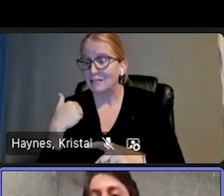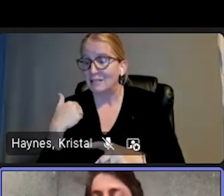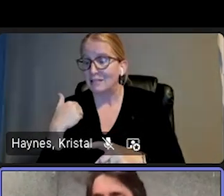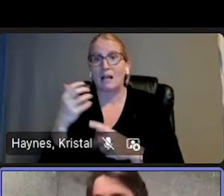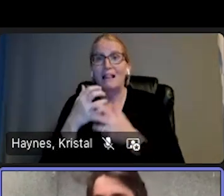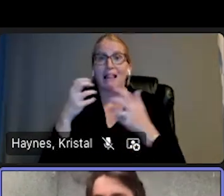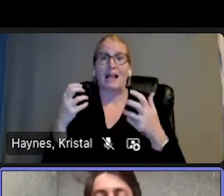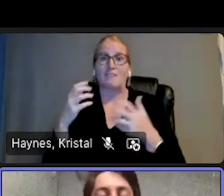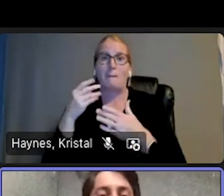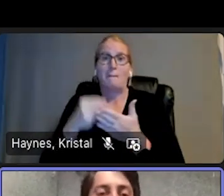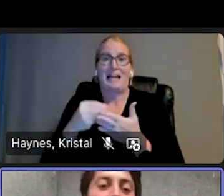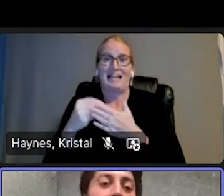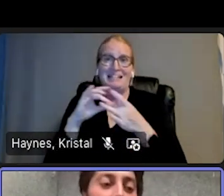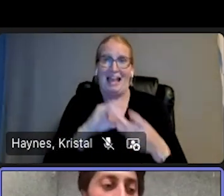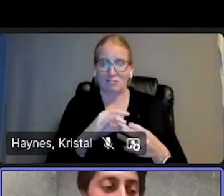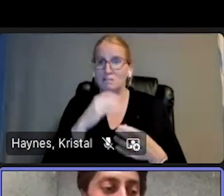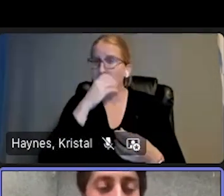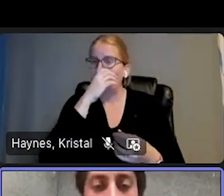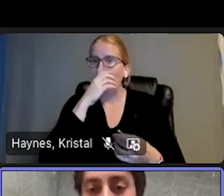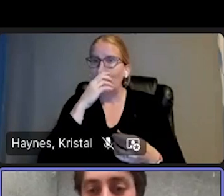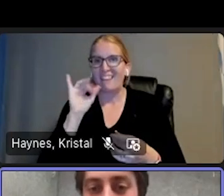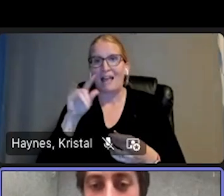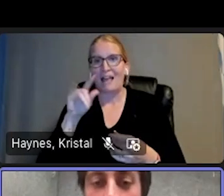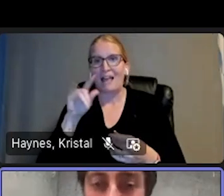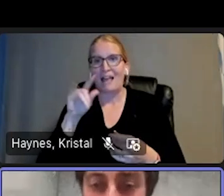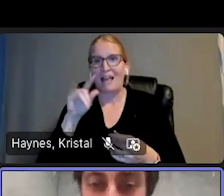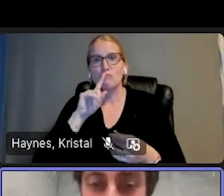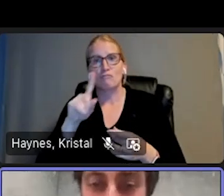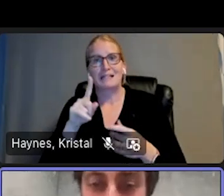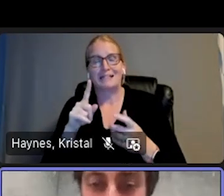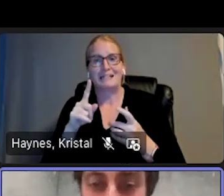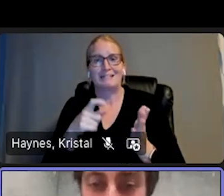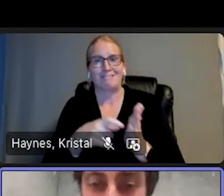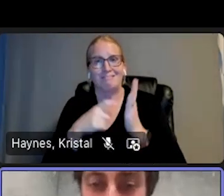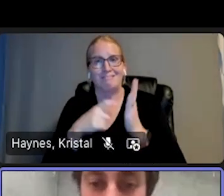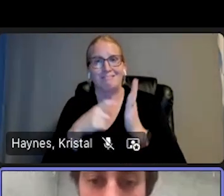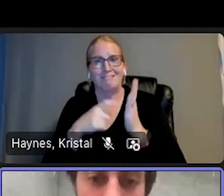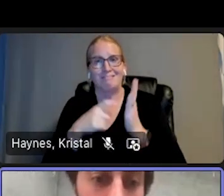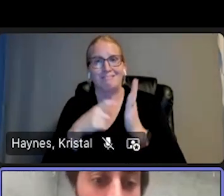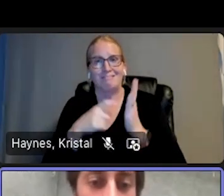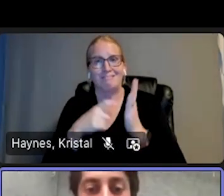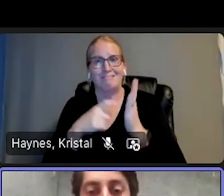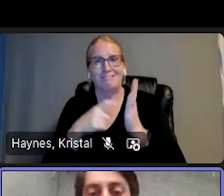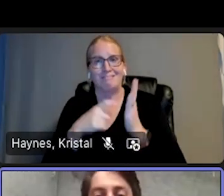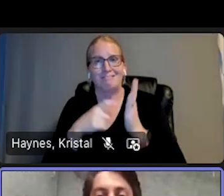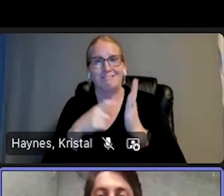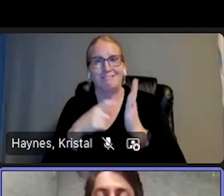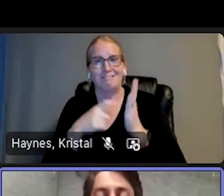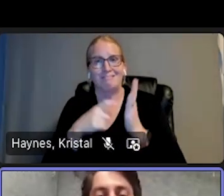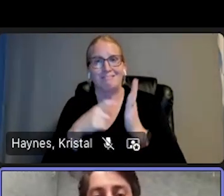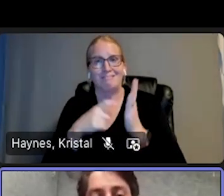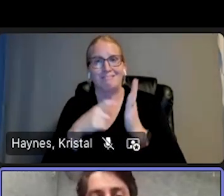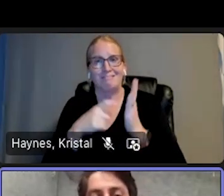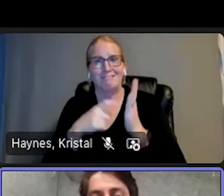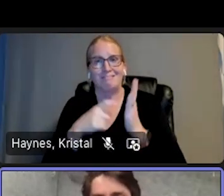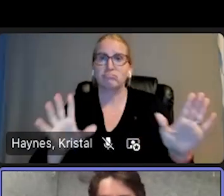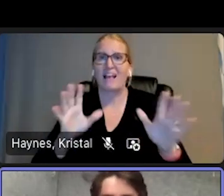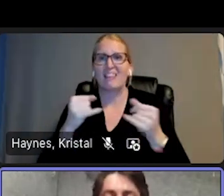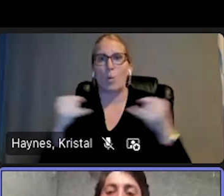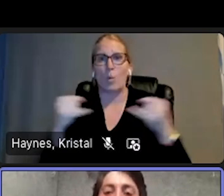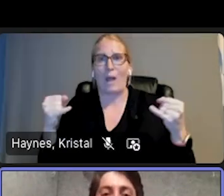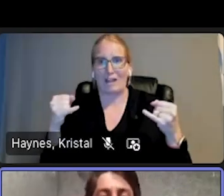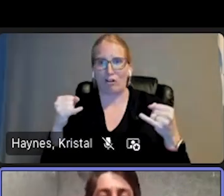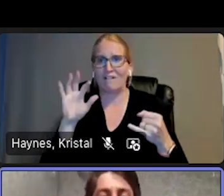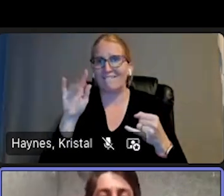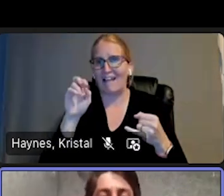their wireline fiber deployments at this moment in time. So because that program required a